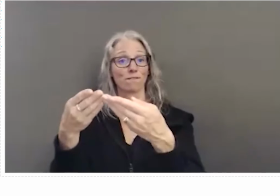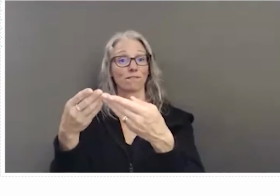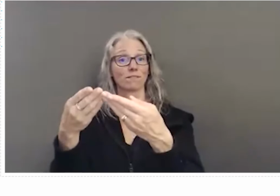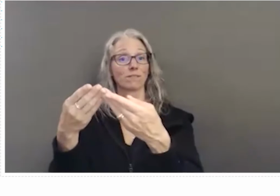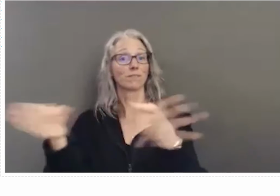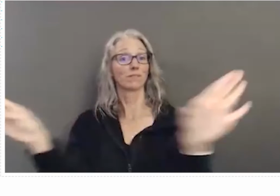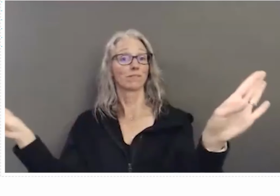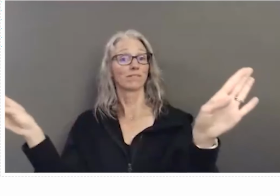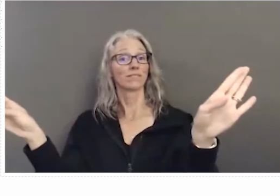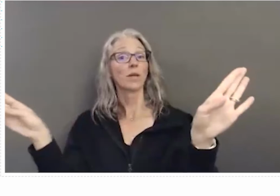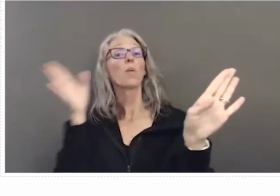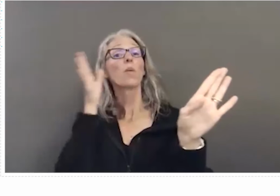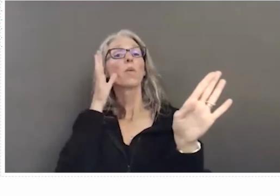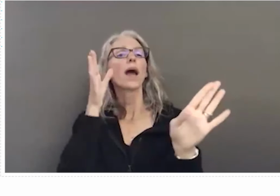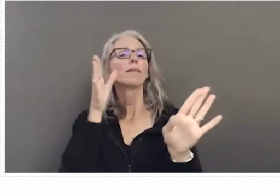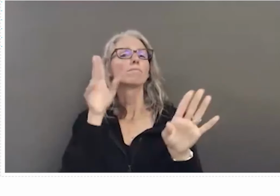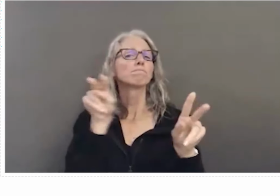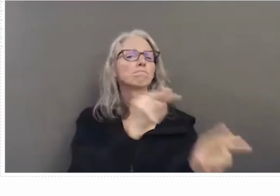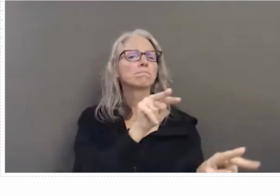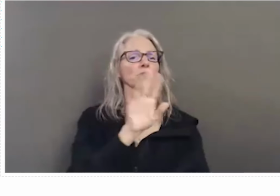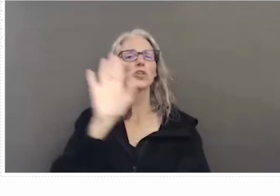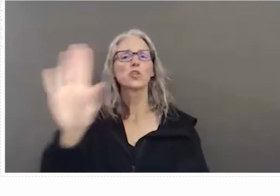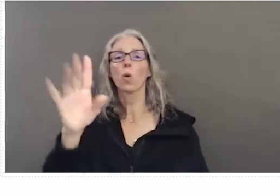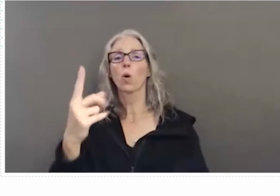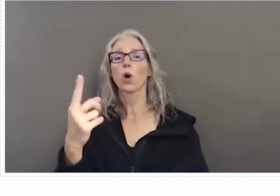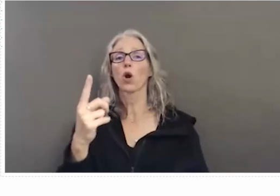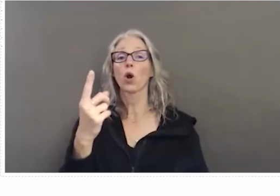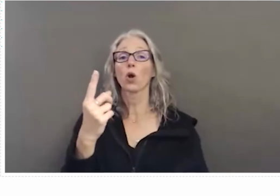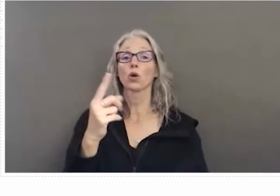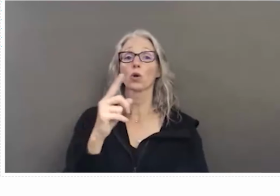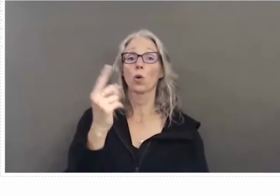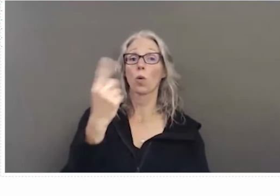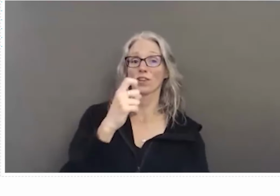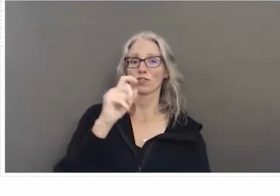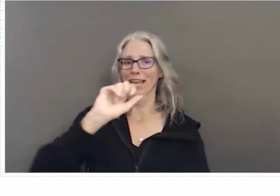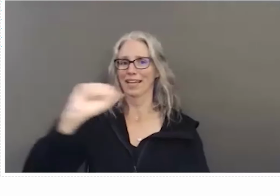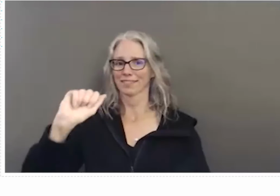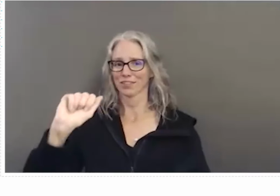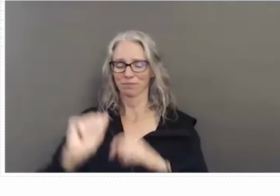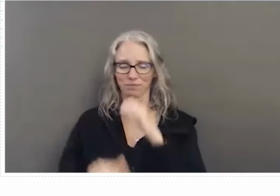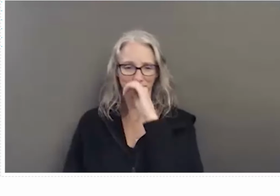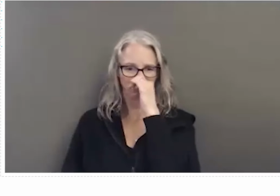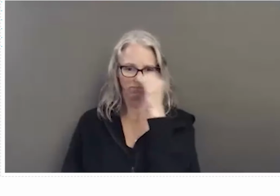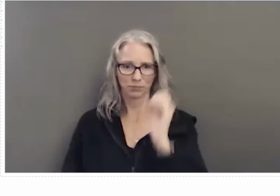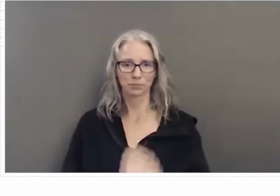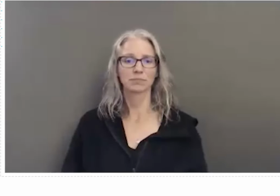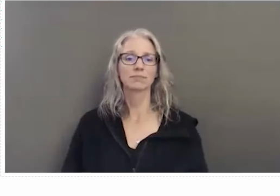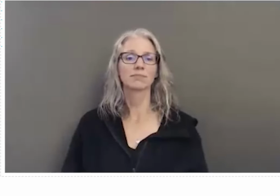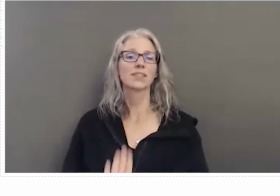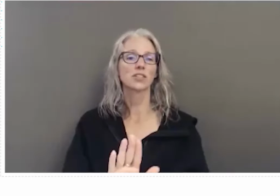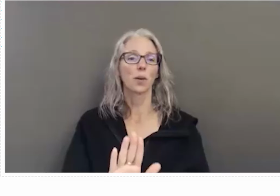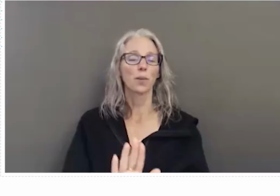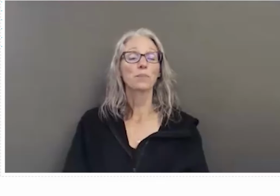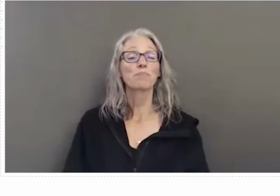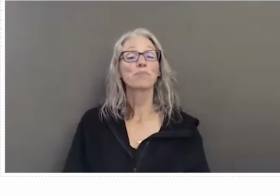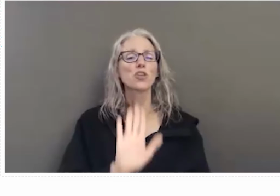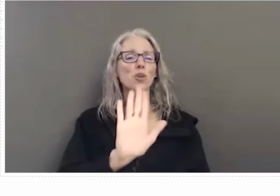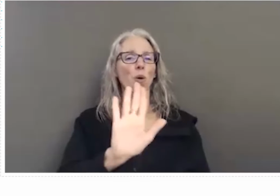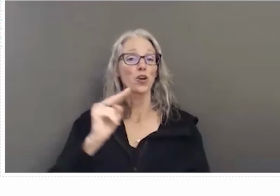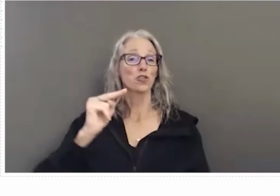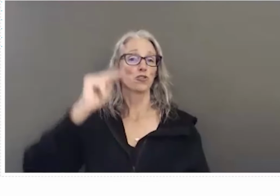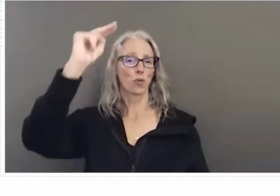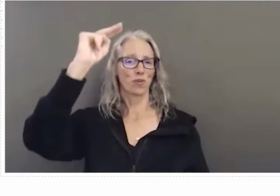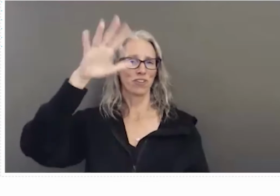So curious, besides connectivity issues, in your northern and remote environment, what are some